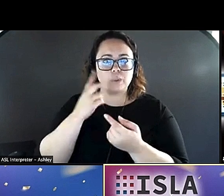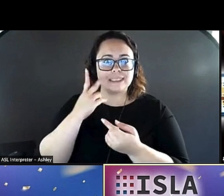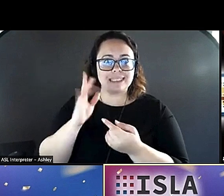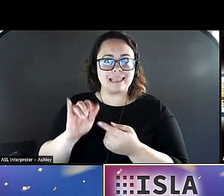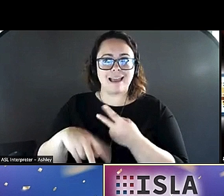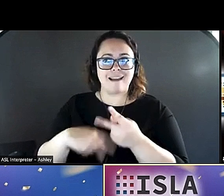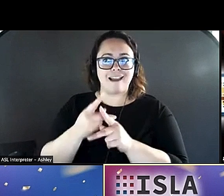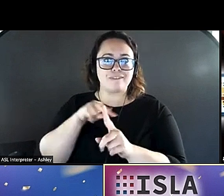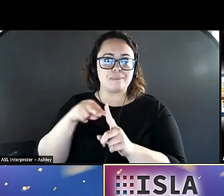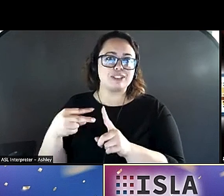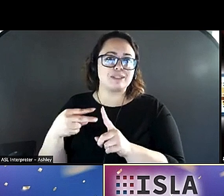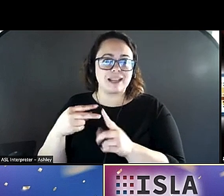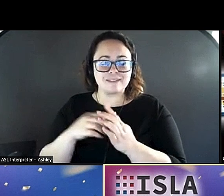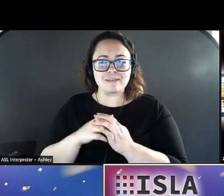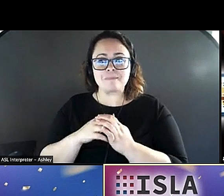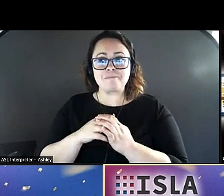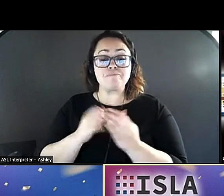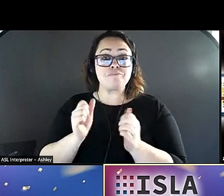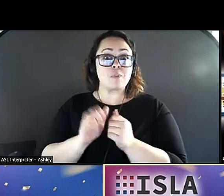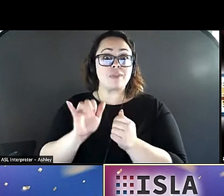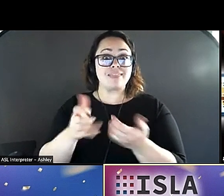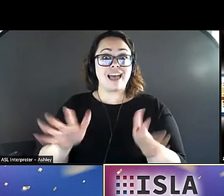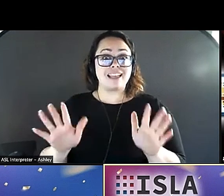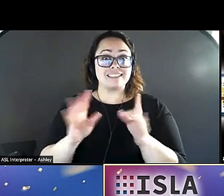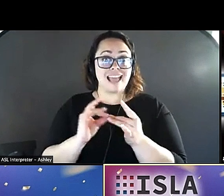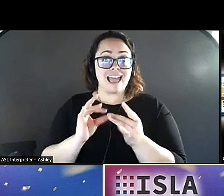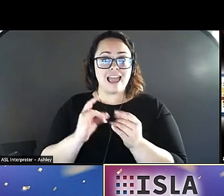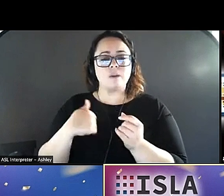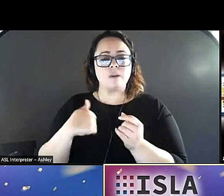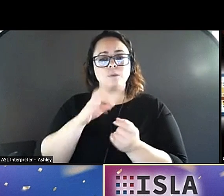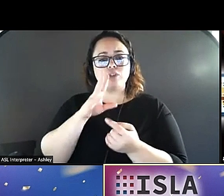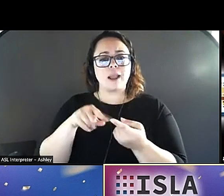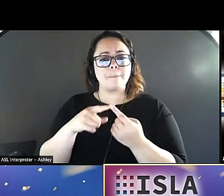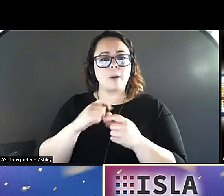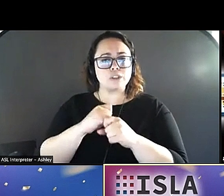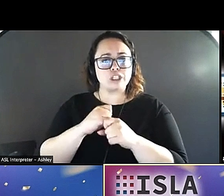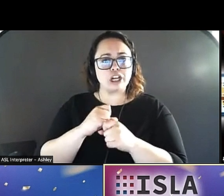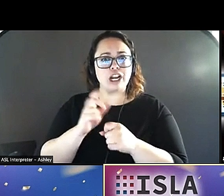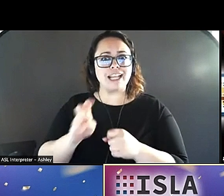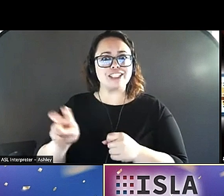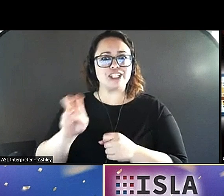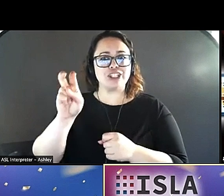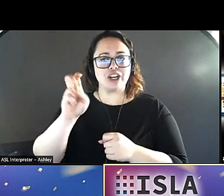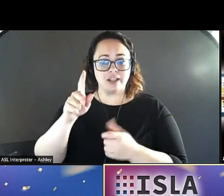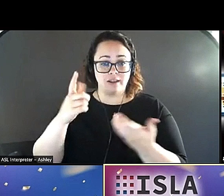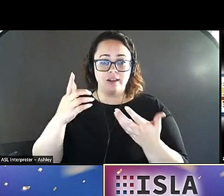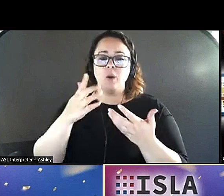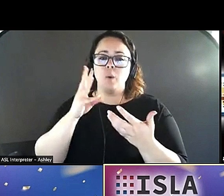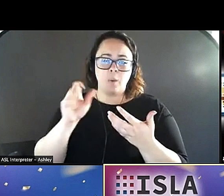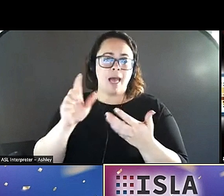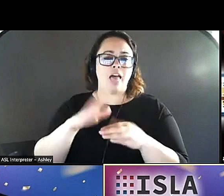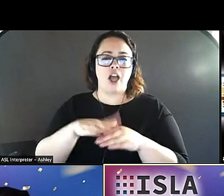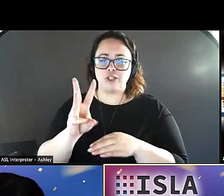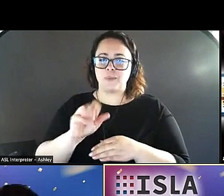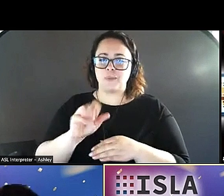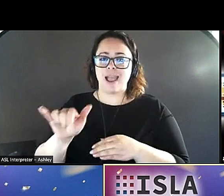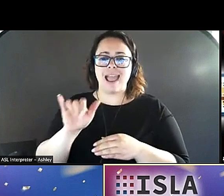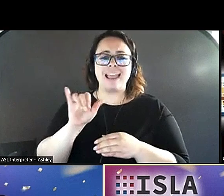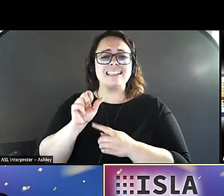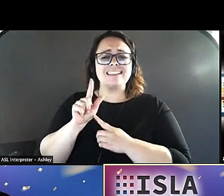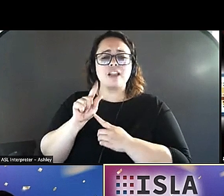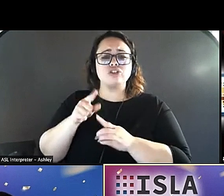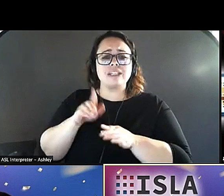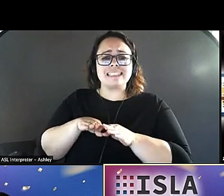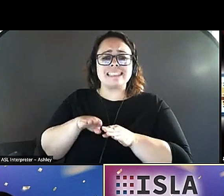perspective. But with that said, we talk about security being a journey, and you guys are well upon your way. ISLA is just that stepping stone to get to that